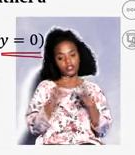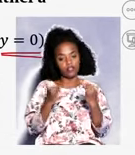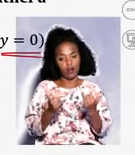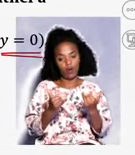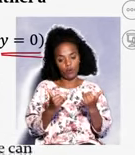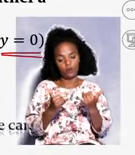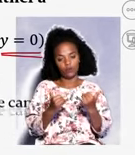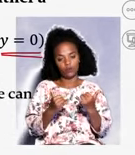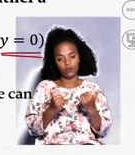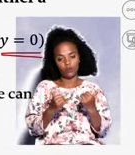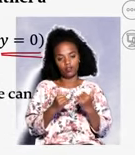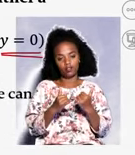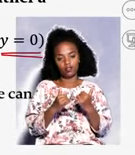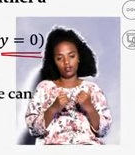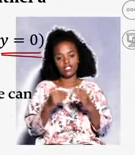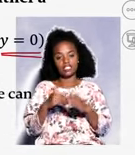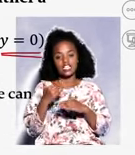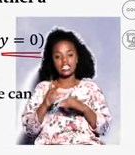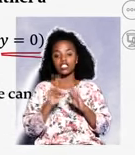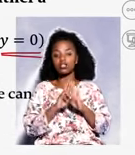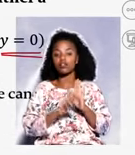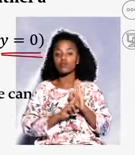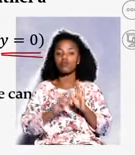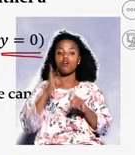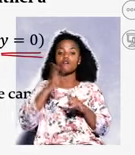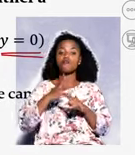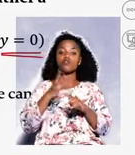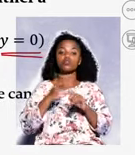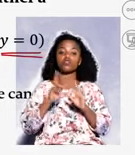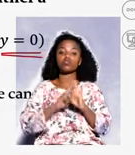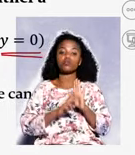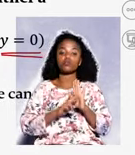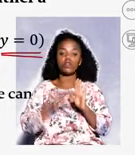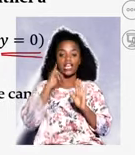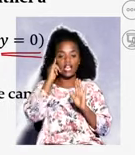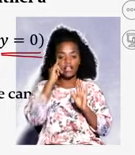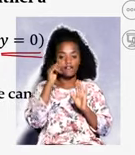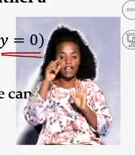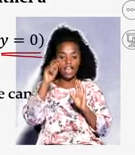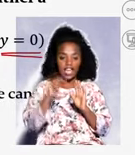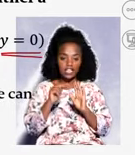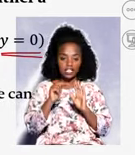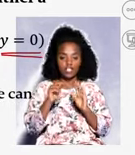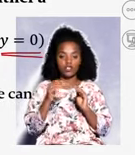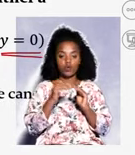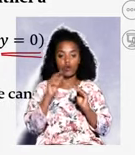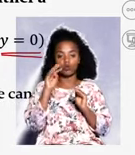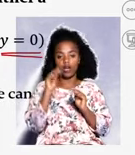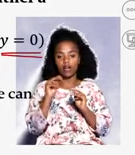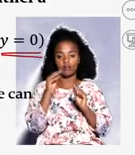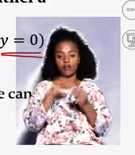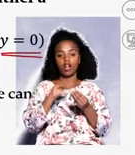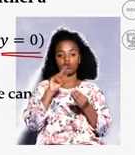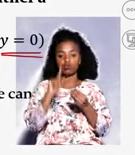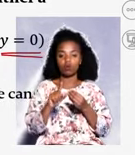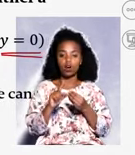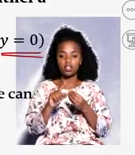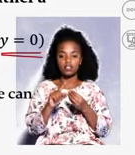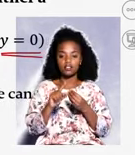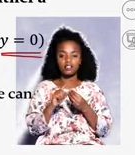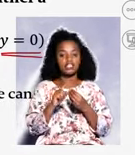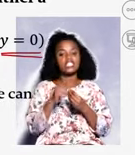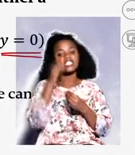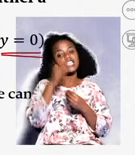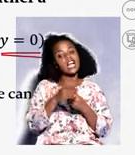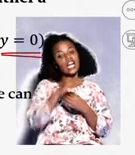Now the next rule, the fourth rule, if n is equal to m plus 1, then